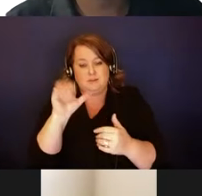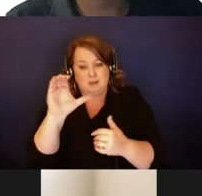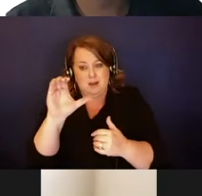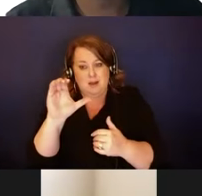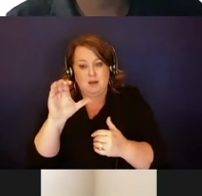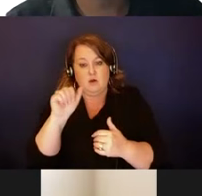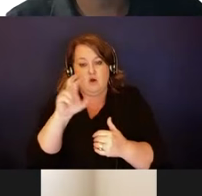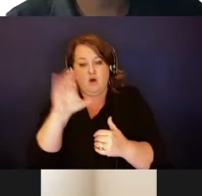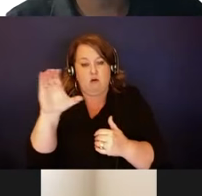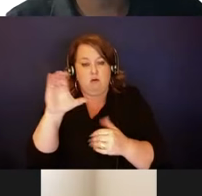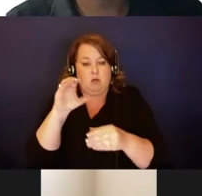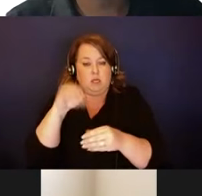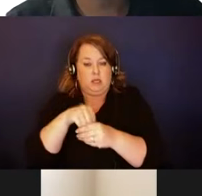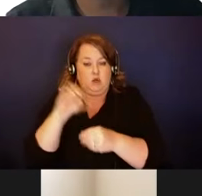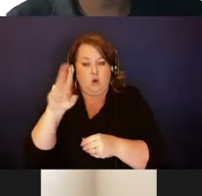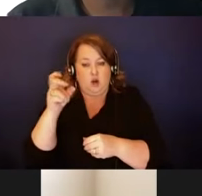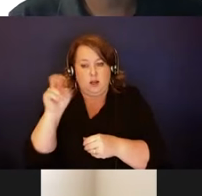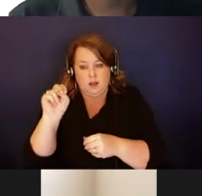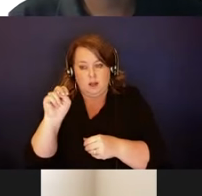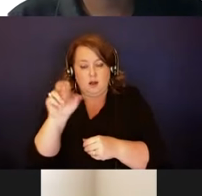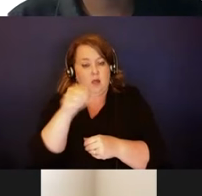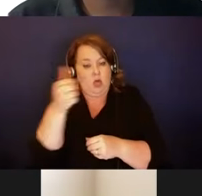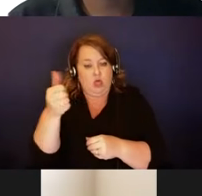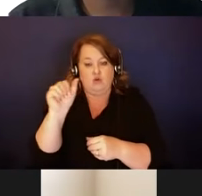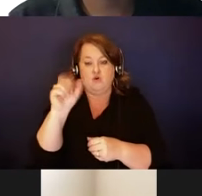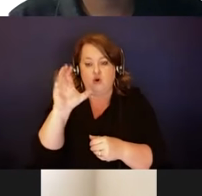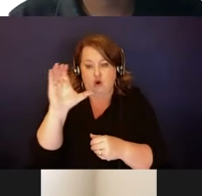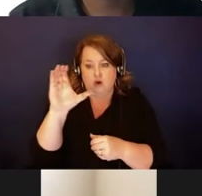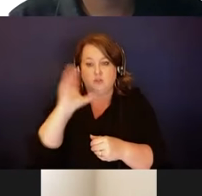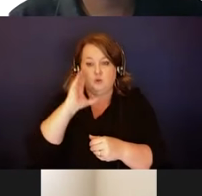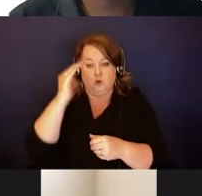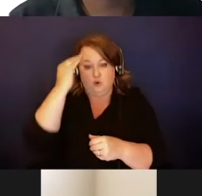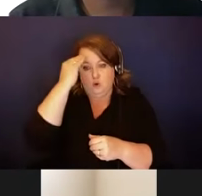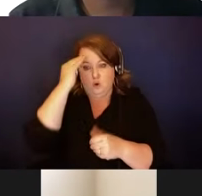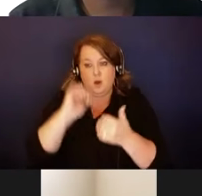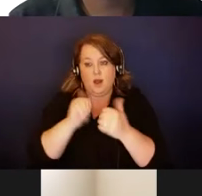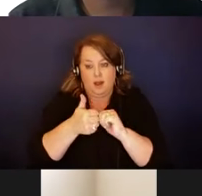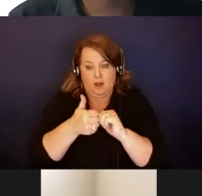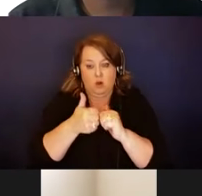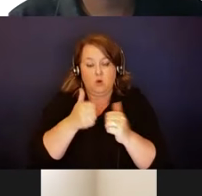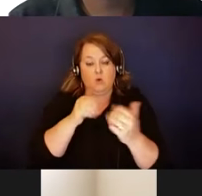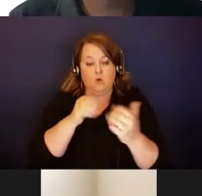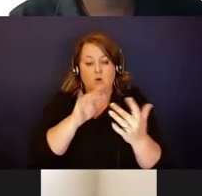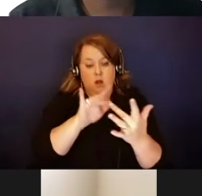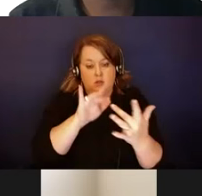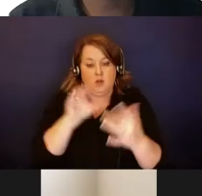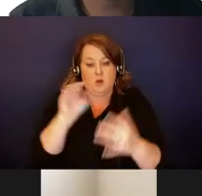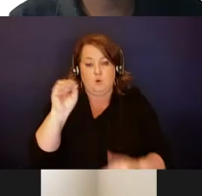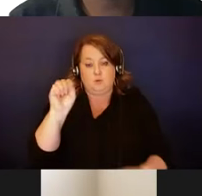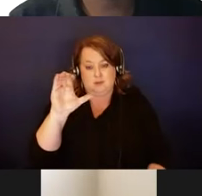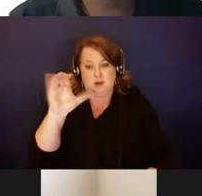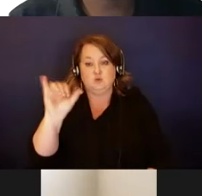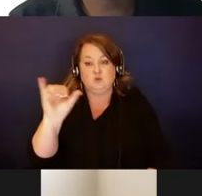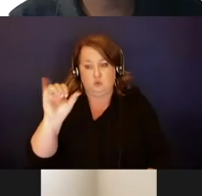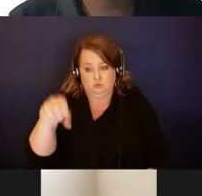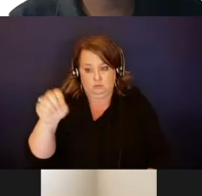Oregon, and the other ARCs would know how to get a hold of the OSAC too,